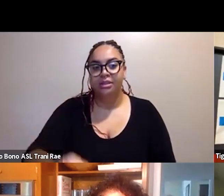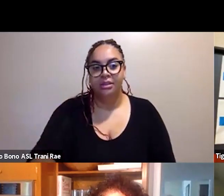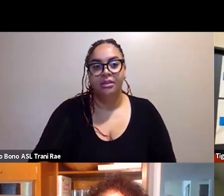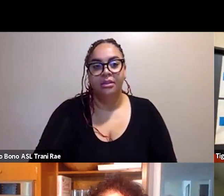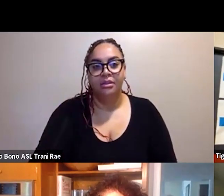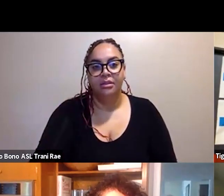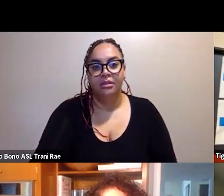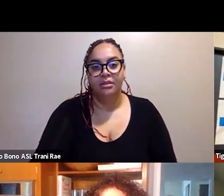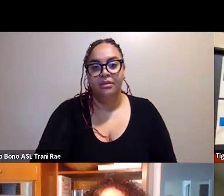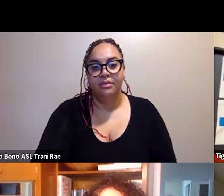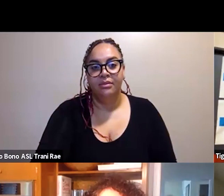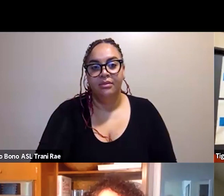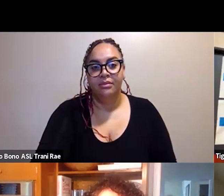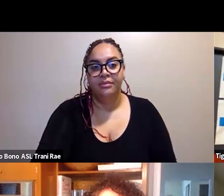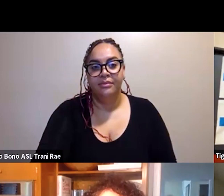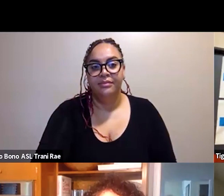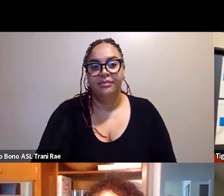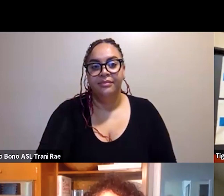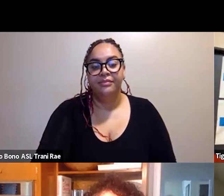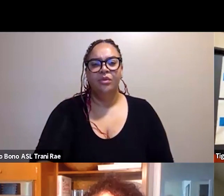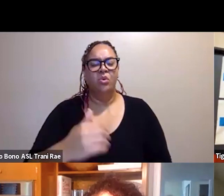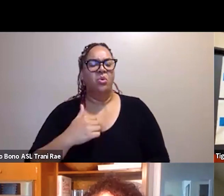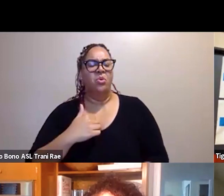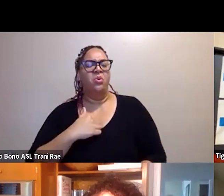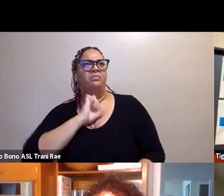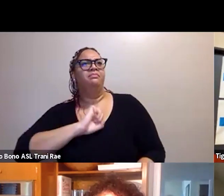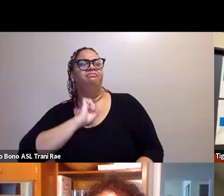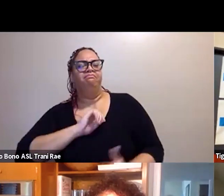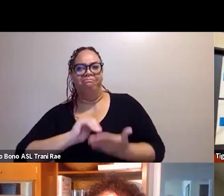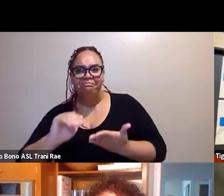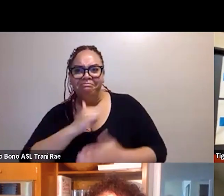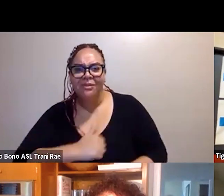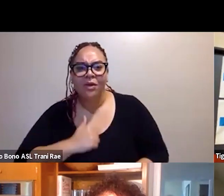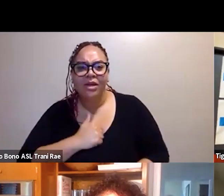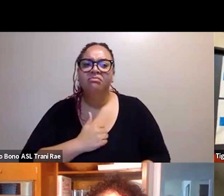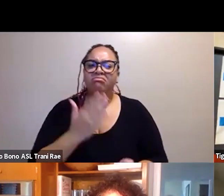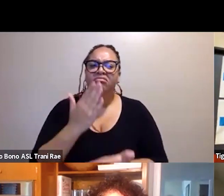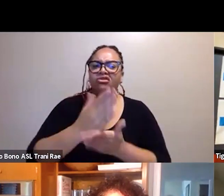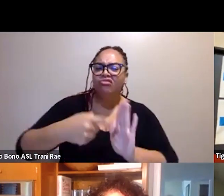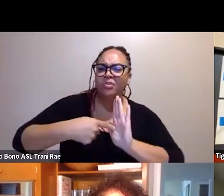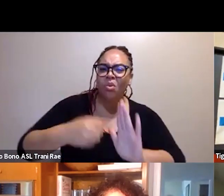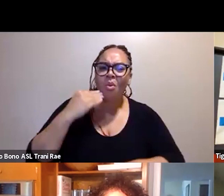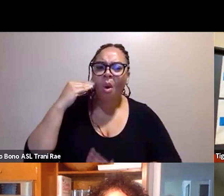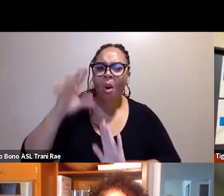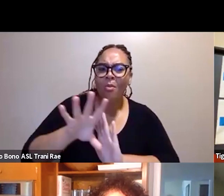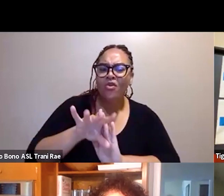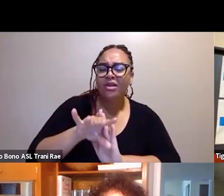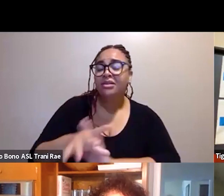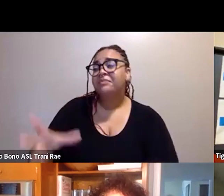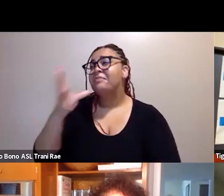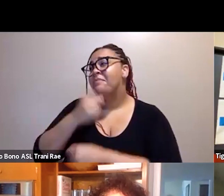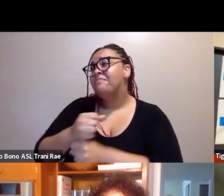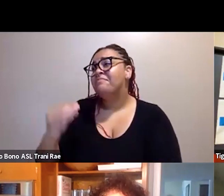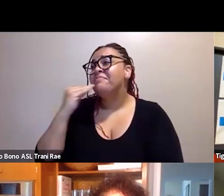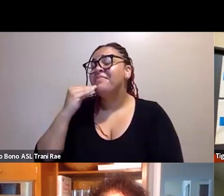Stop. Excuse me, sorry. Stop showing your home movies. Mom made me eat my vegetables so